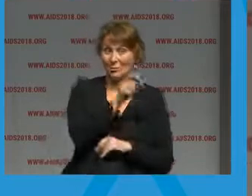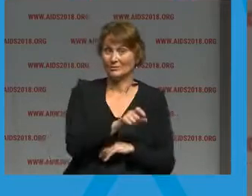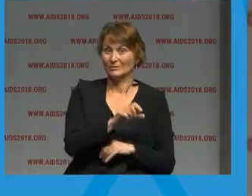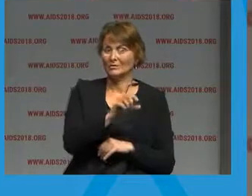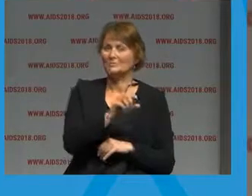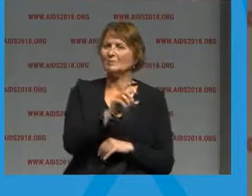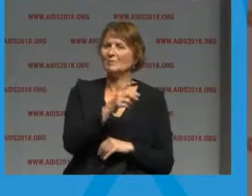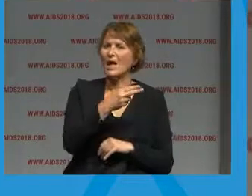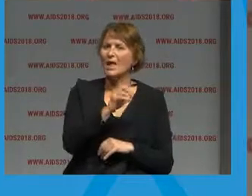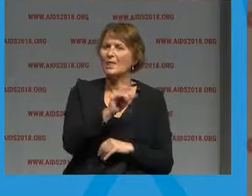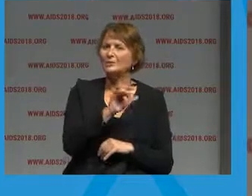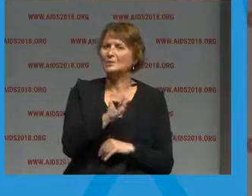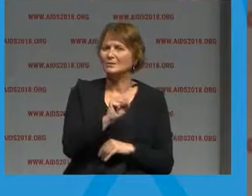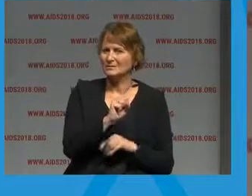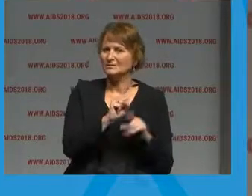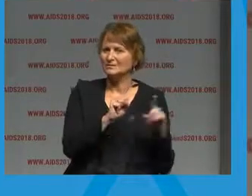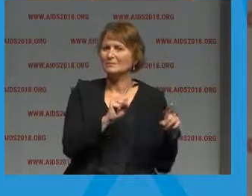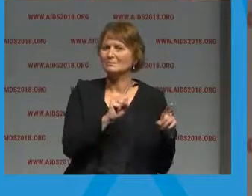attack